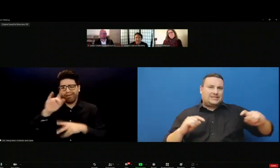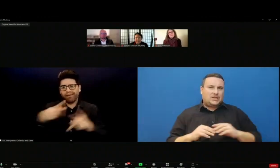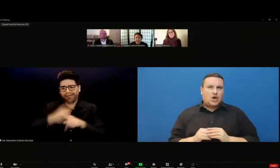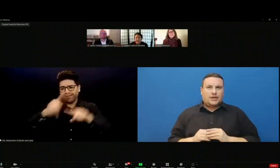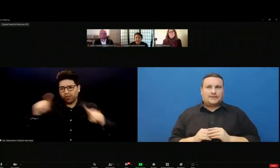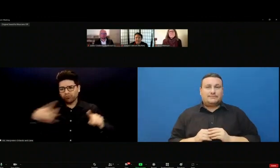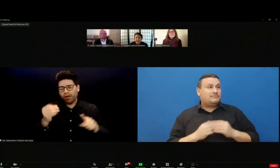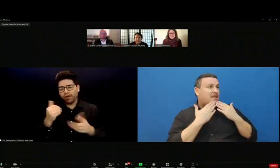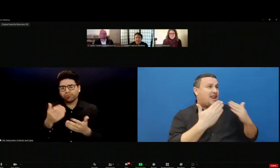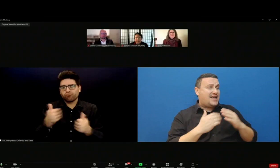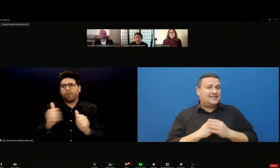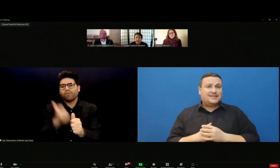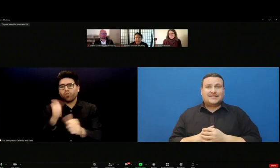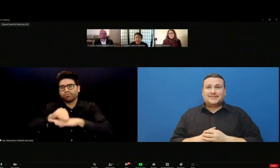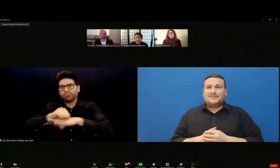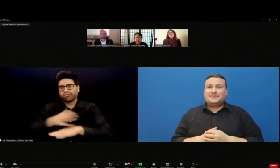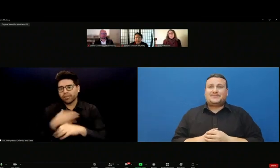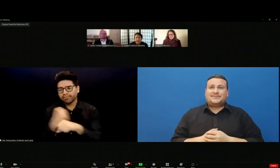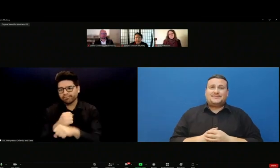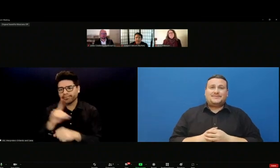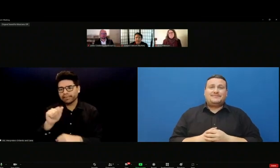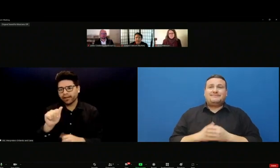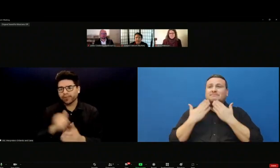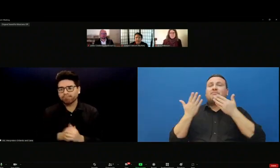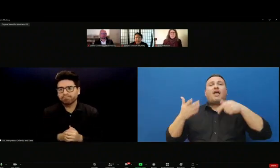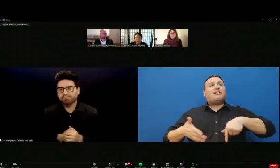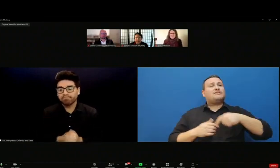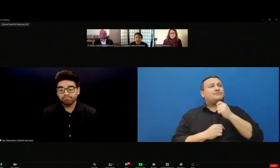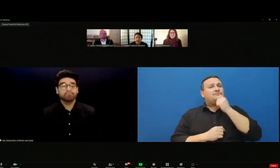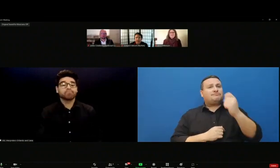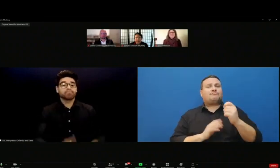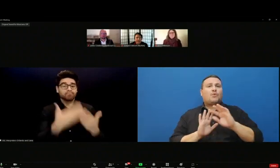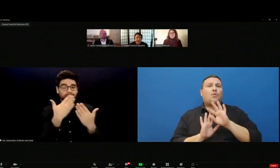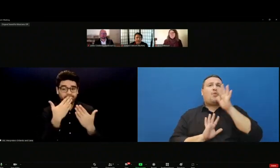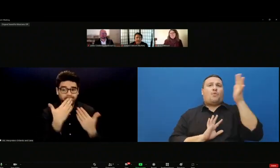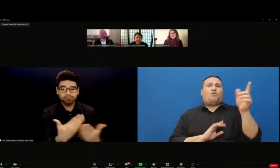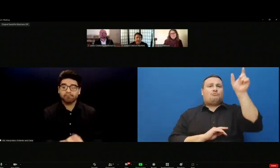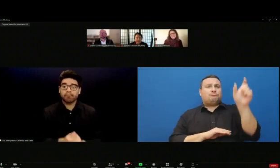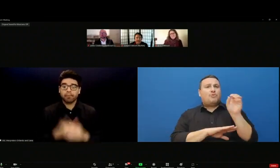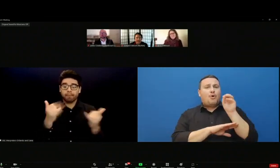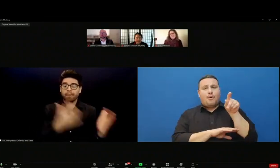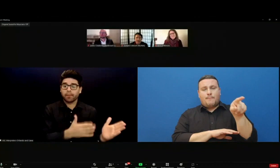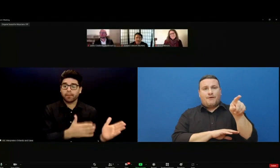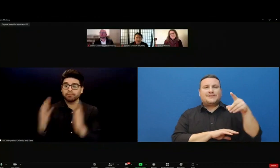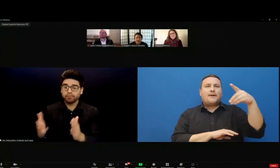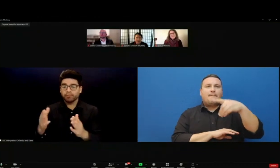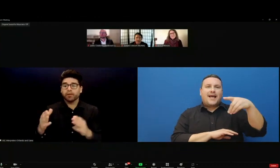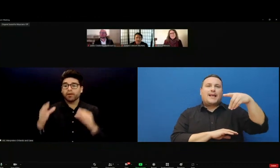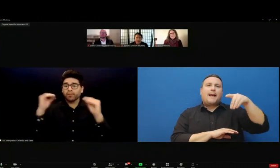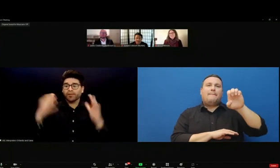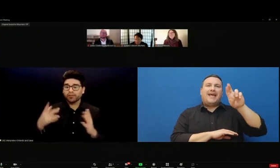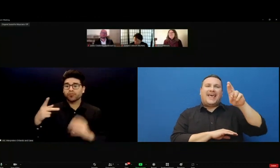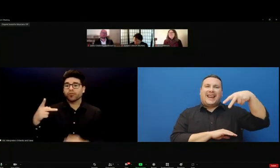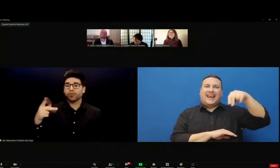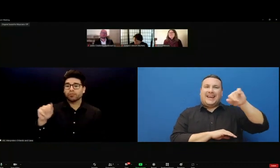Thank you. We will now go to the next opponent, and this is Professor Pamela Pernis from the